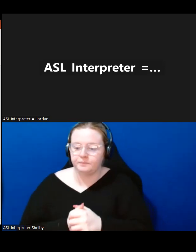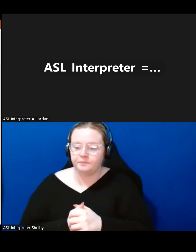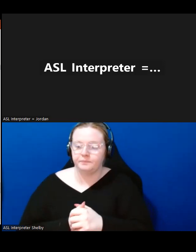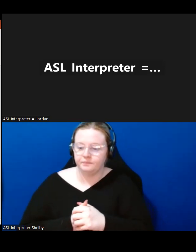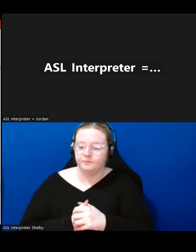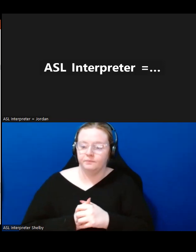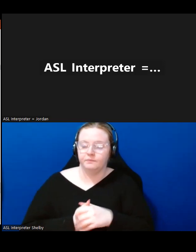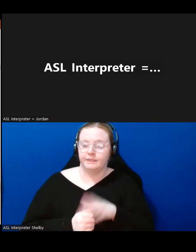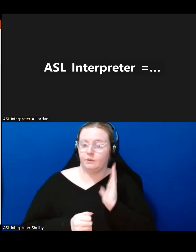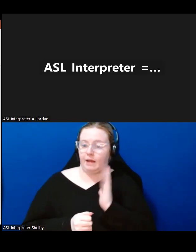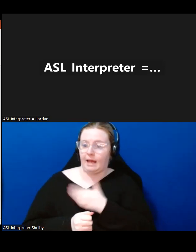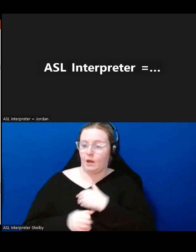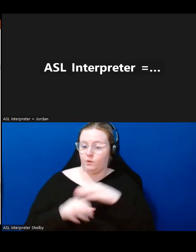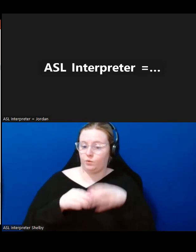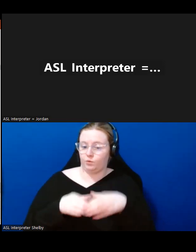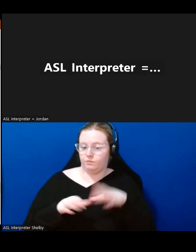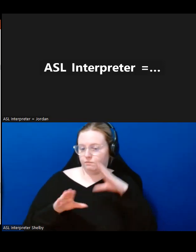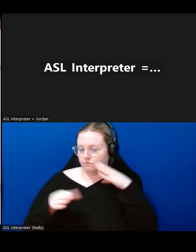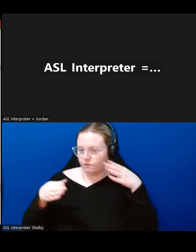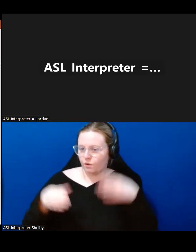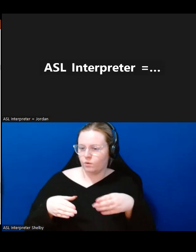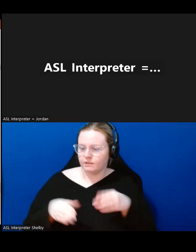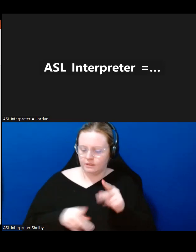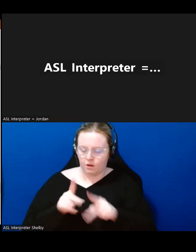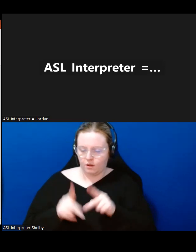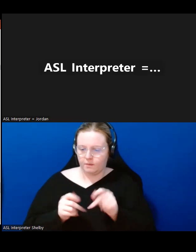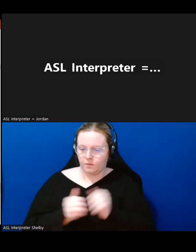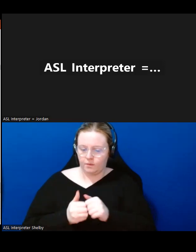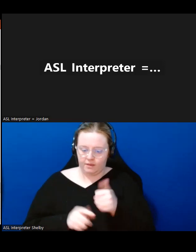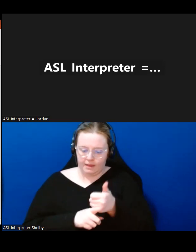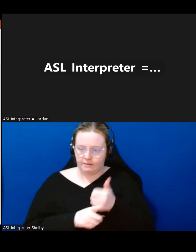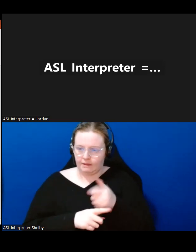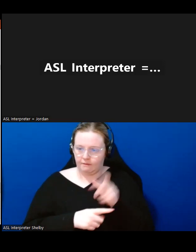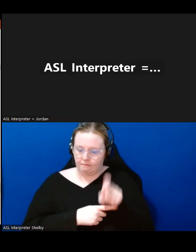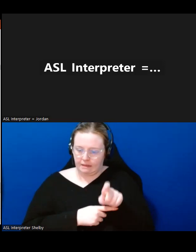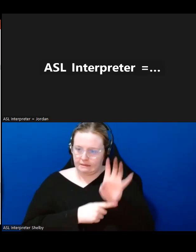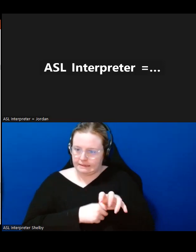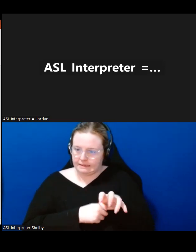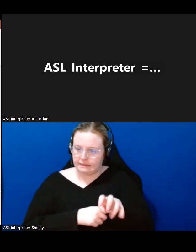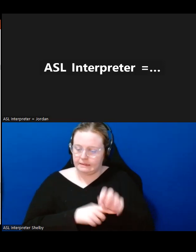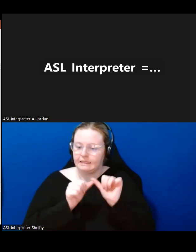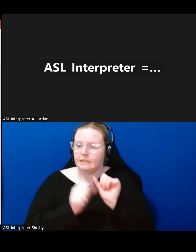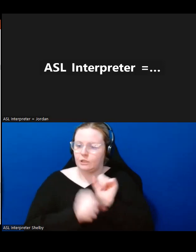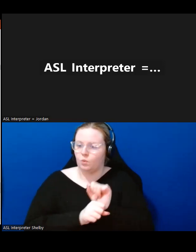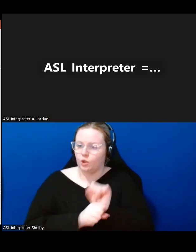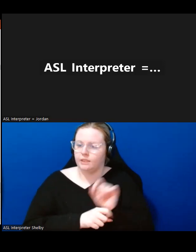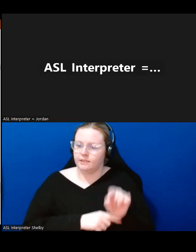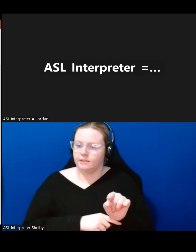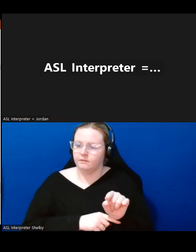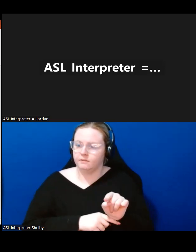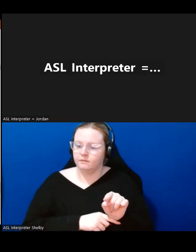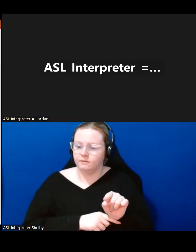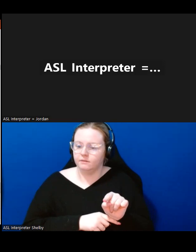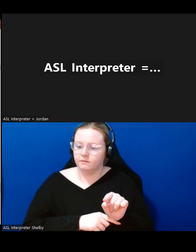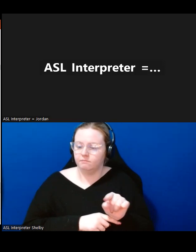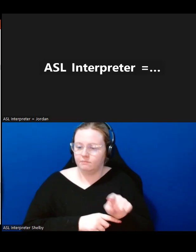our group focuses on those people who need, or choose to continue to work in their lives as they